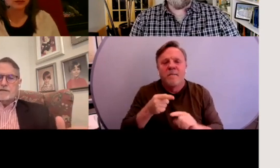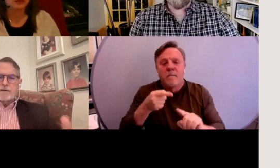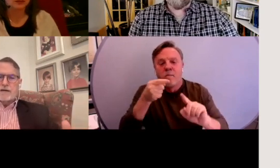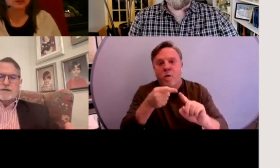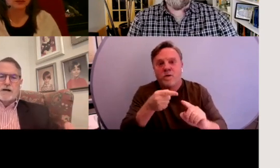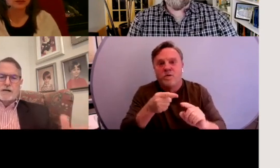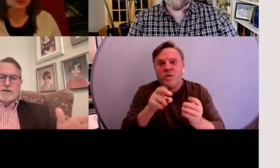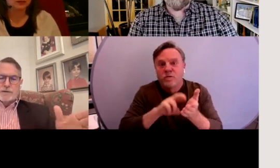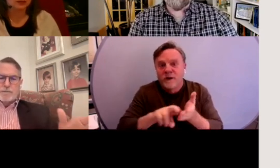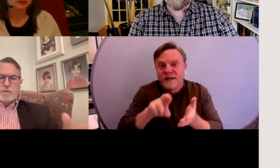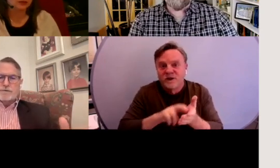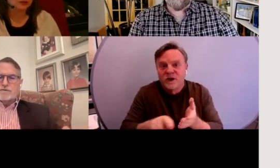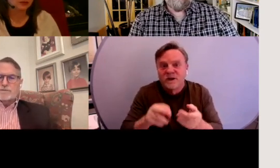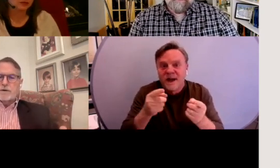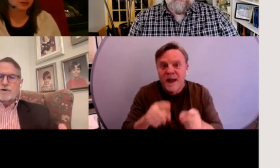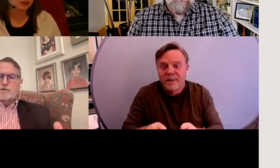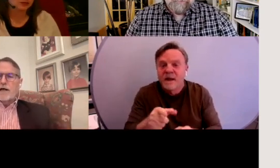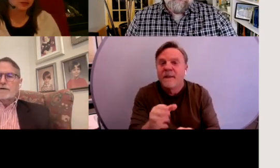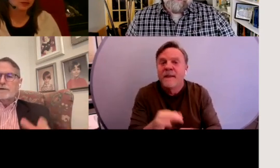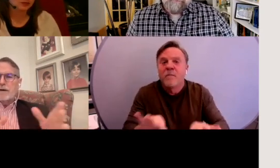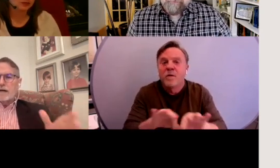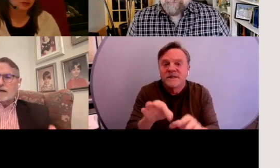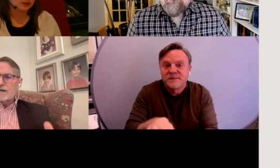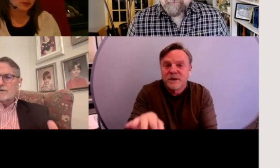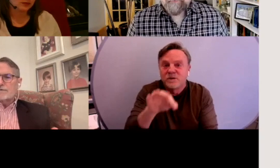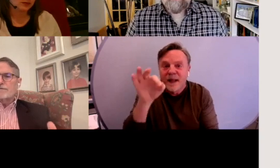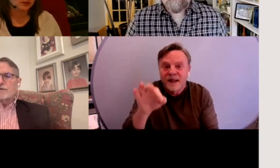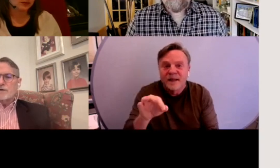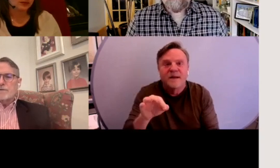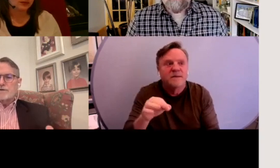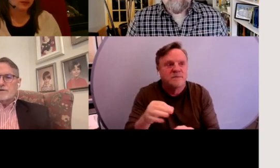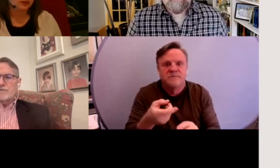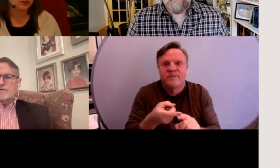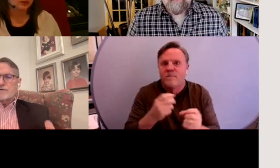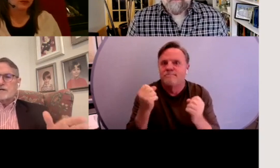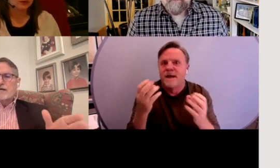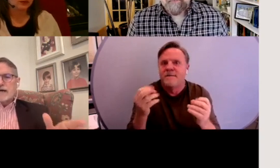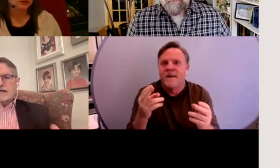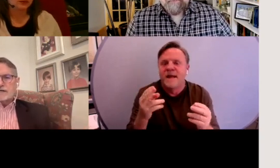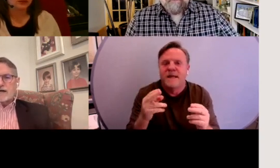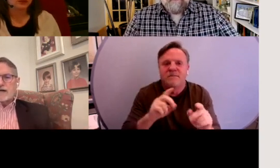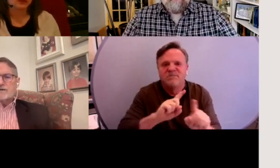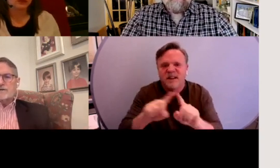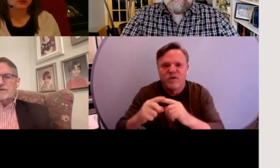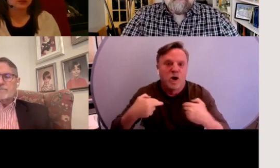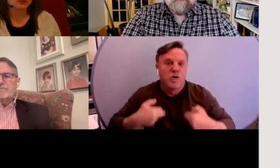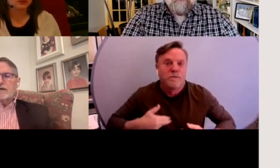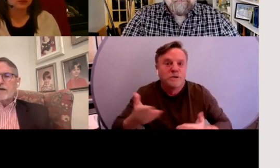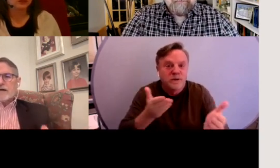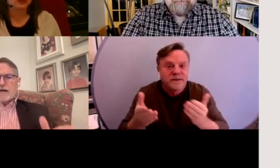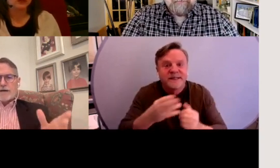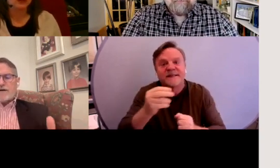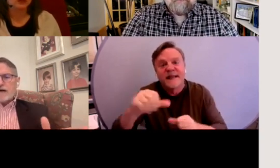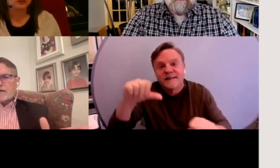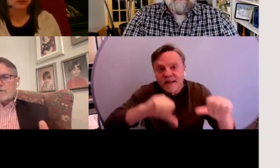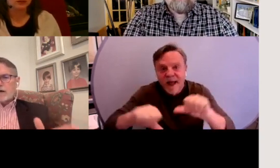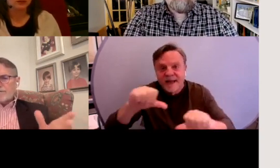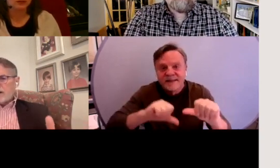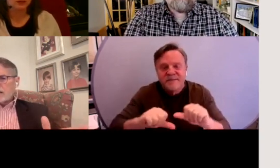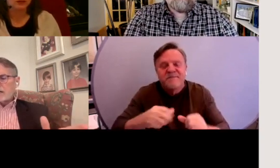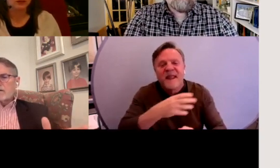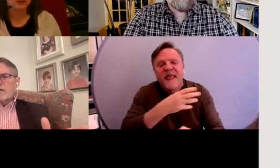research that's being done on the importance of spirituality by lots of different human services and sciences. And